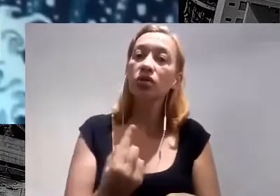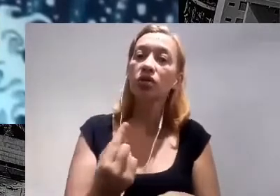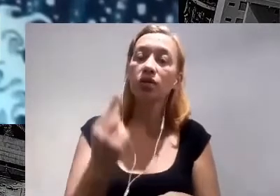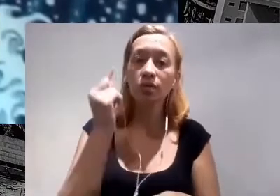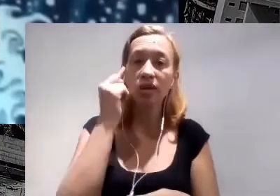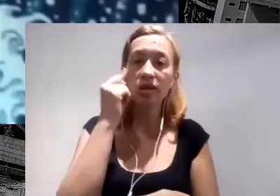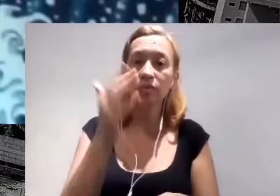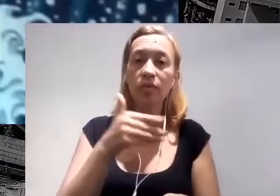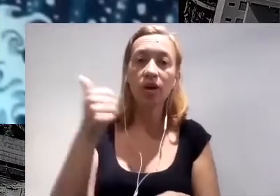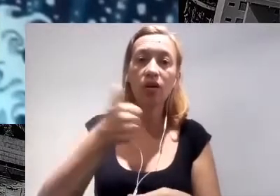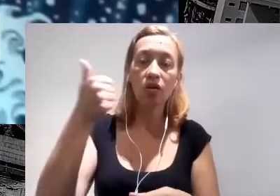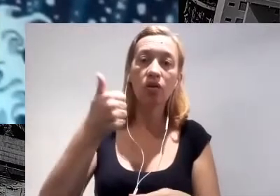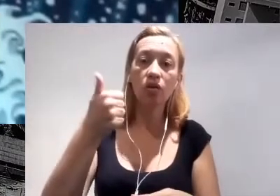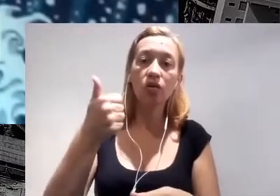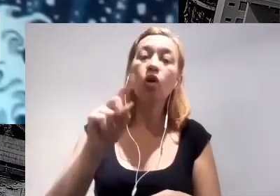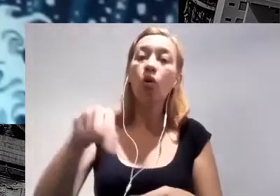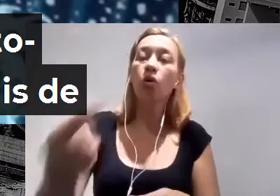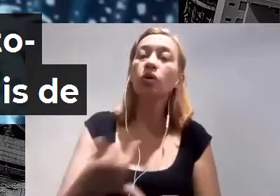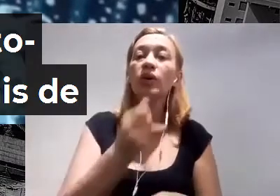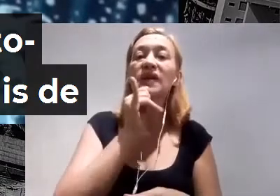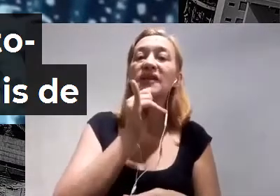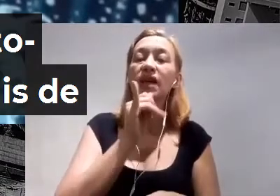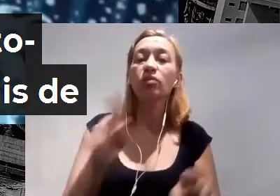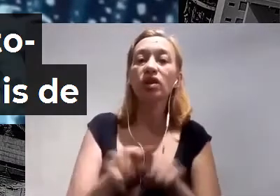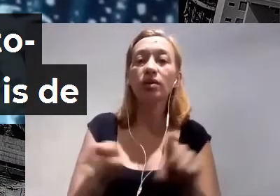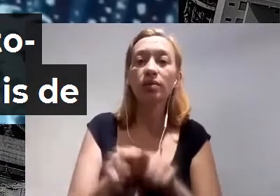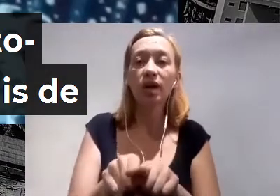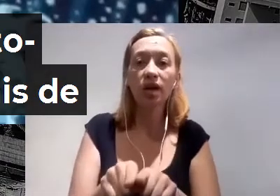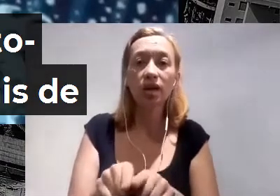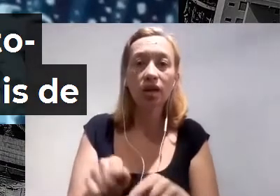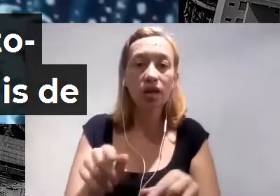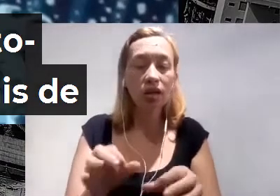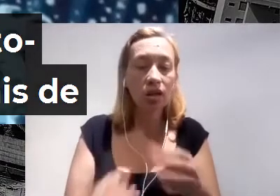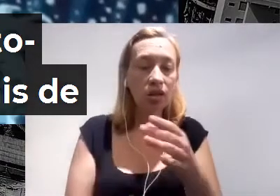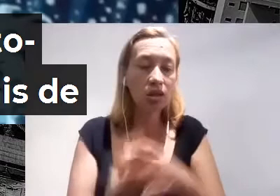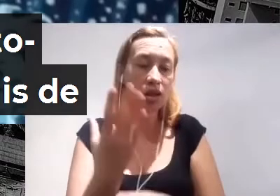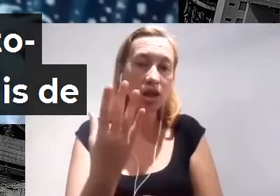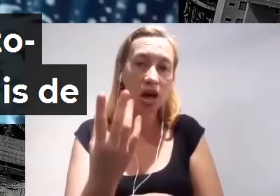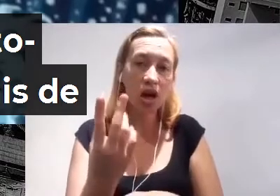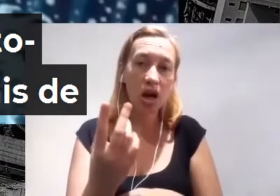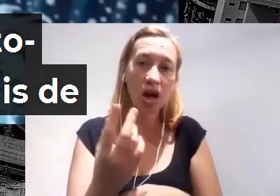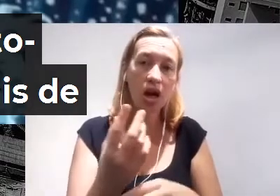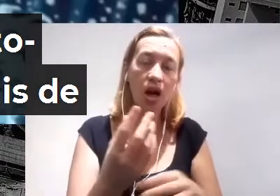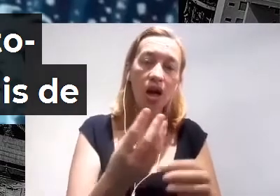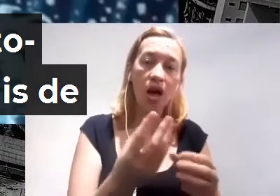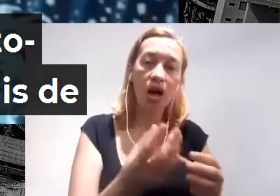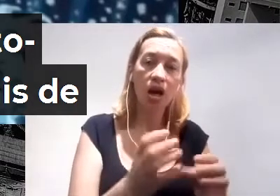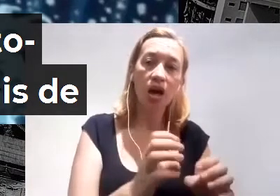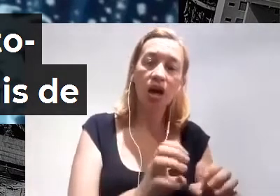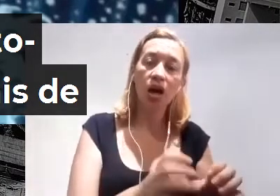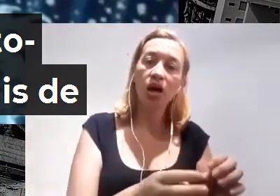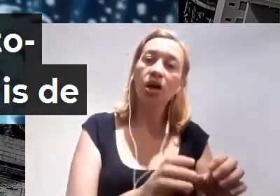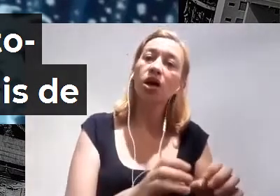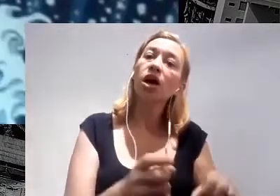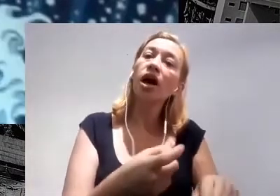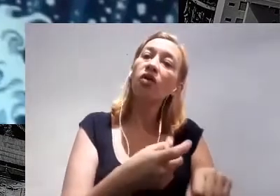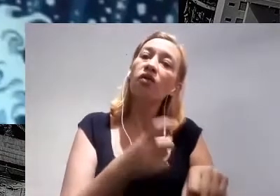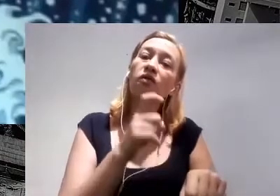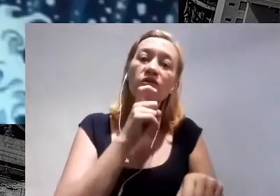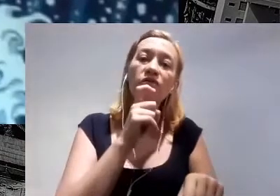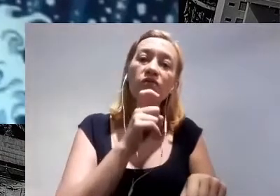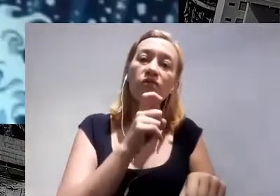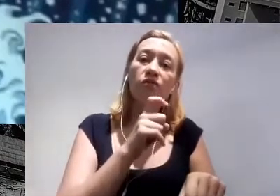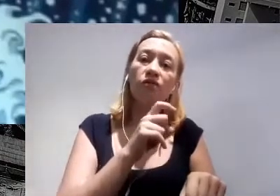did a green infrastructure solution for wastewater treatment. It was so cost effective for them. They then committed another